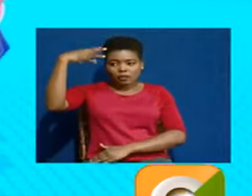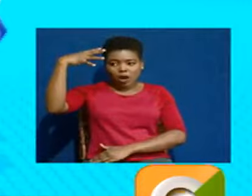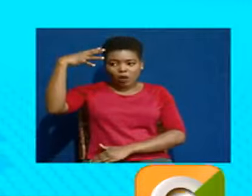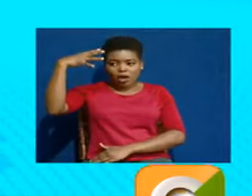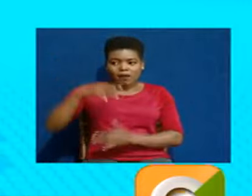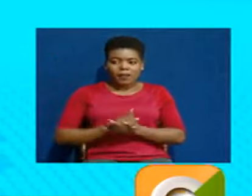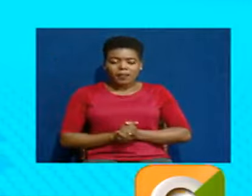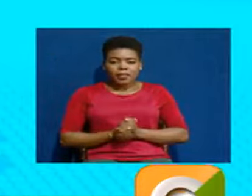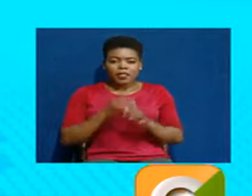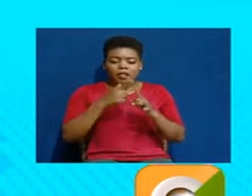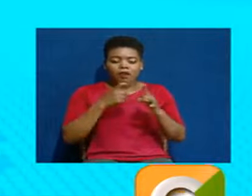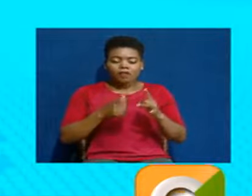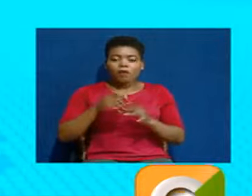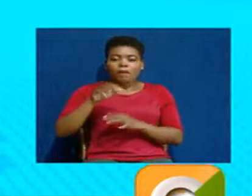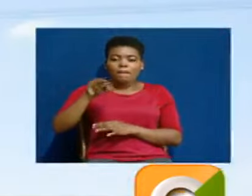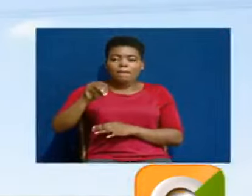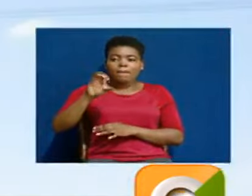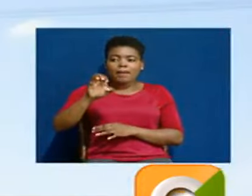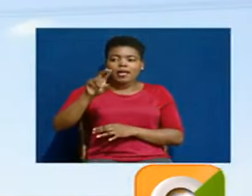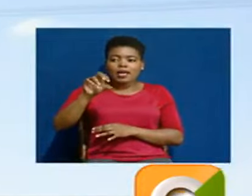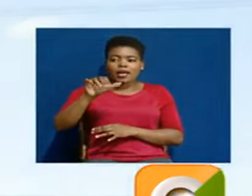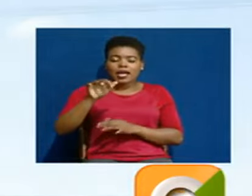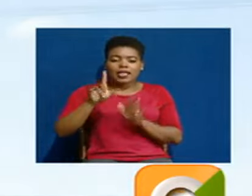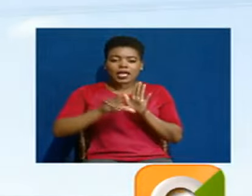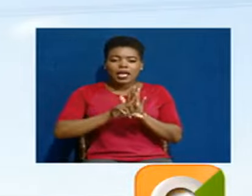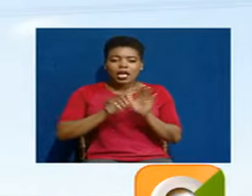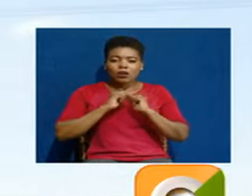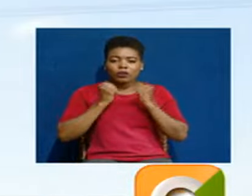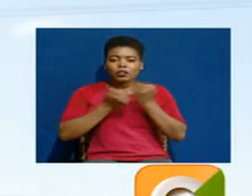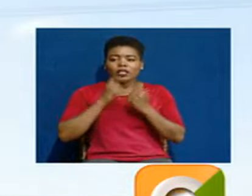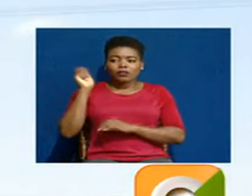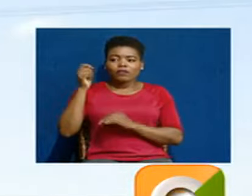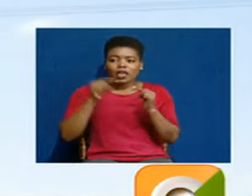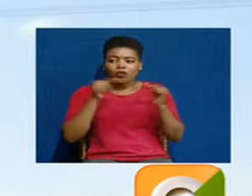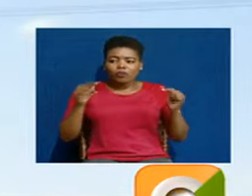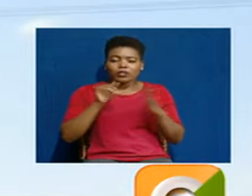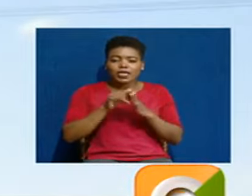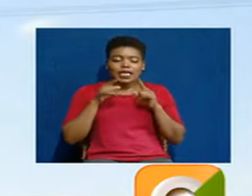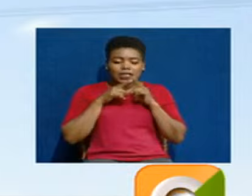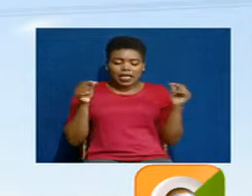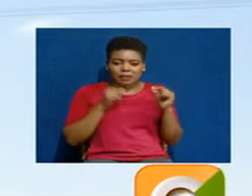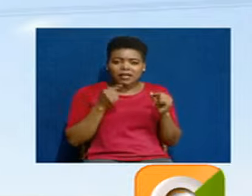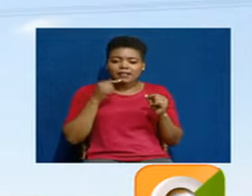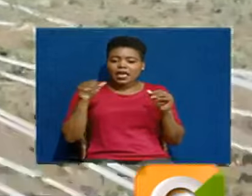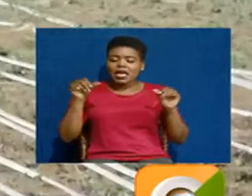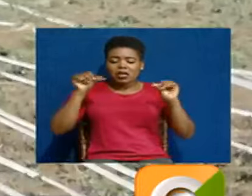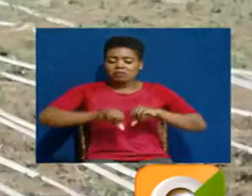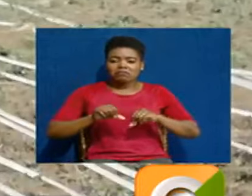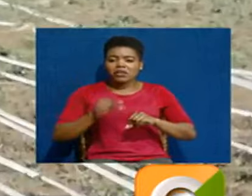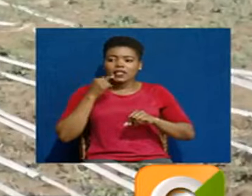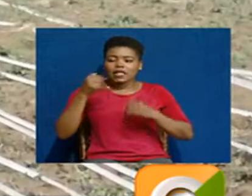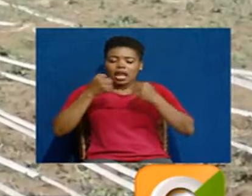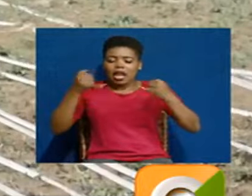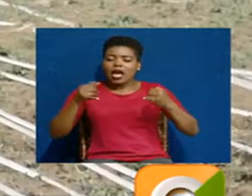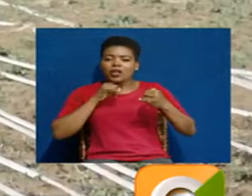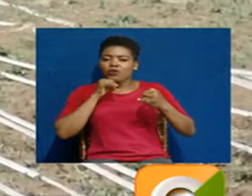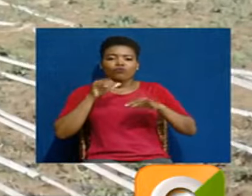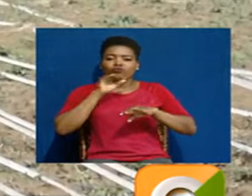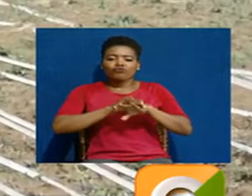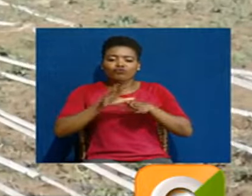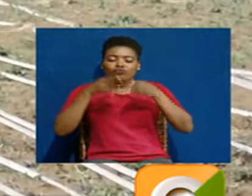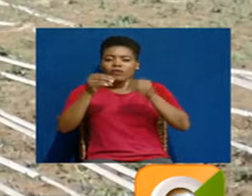power from Menengai. The Law Society of Kenya also opposed this, stating that the transmission lines should not have been leased to a